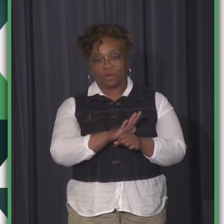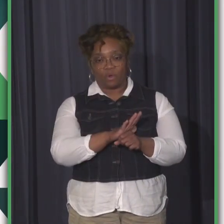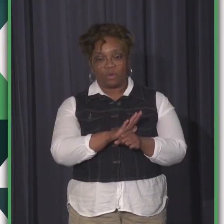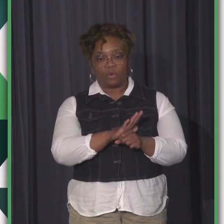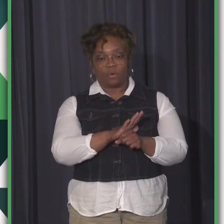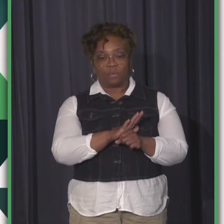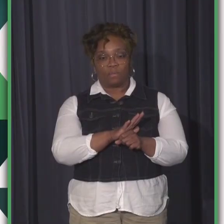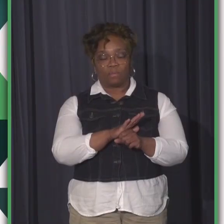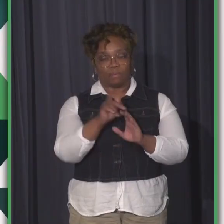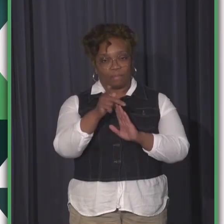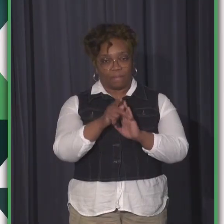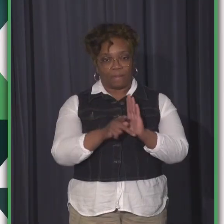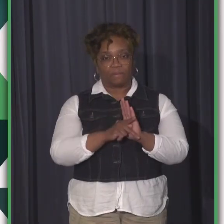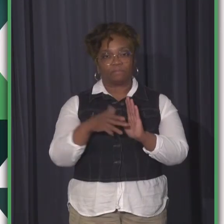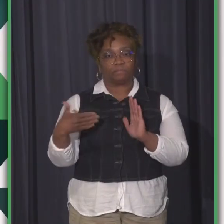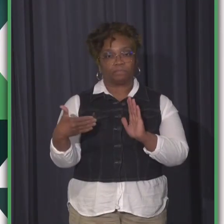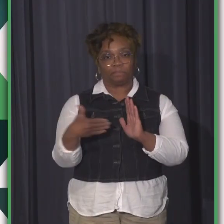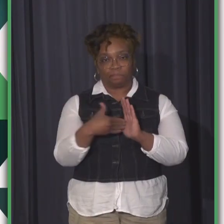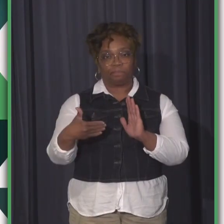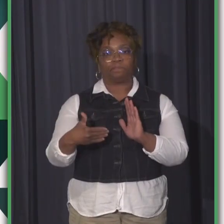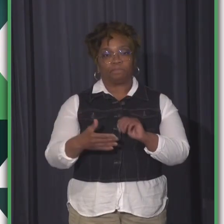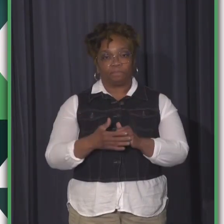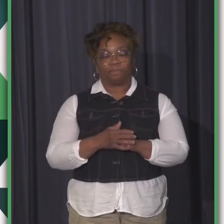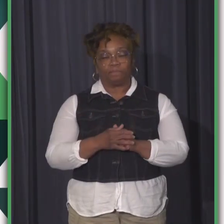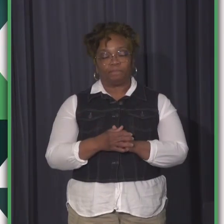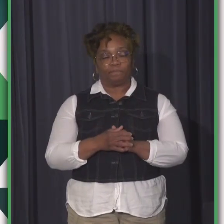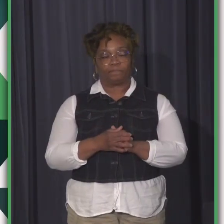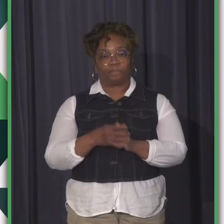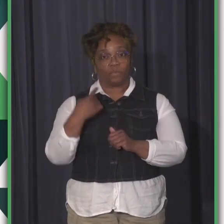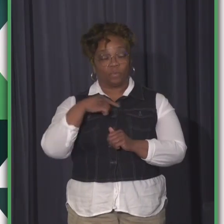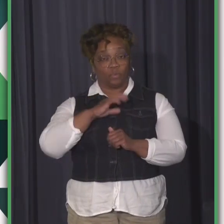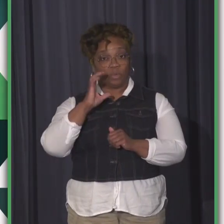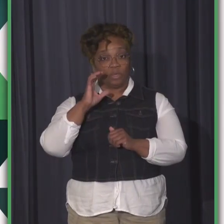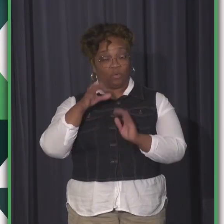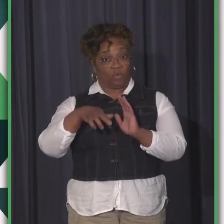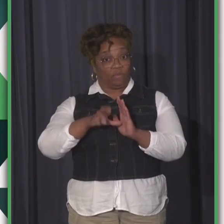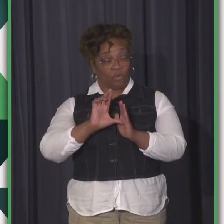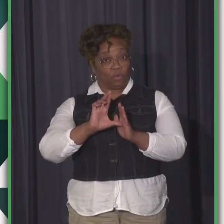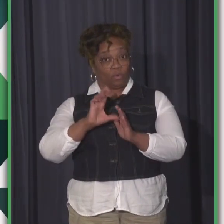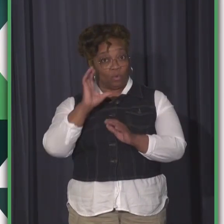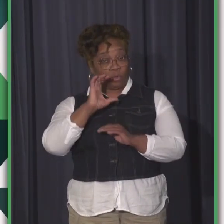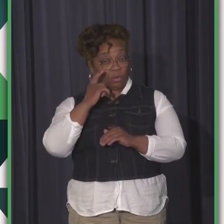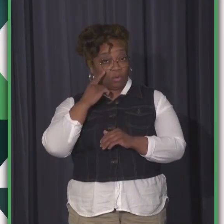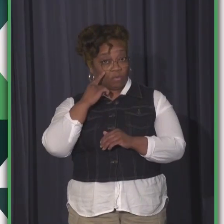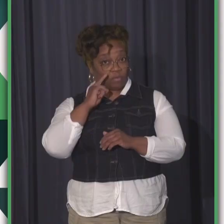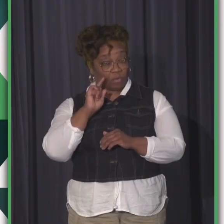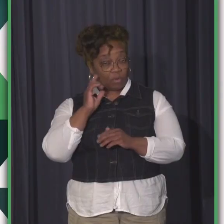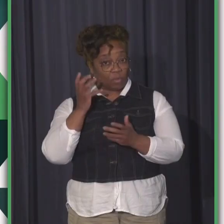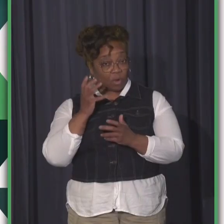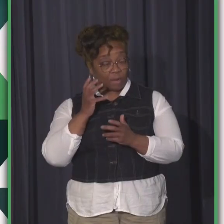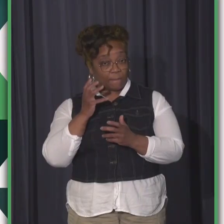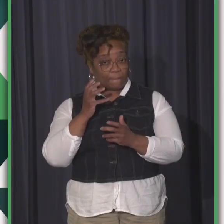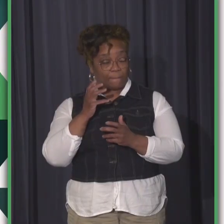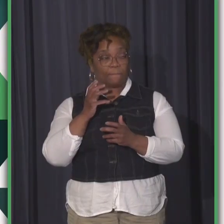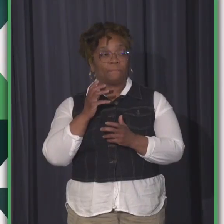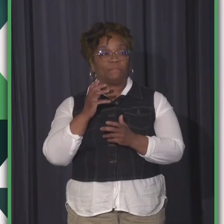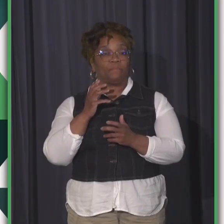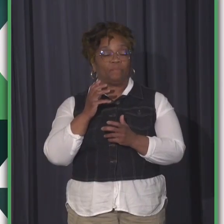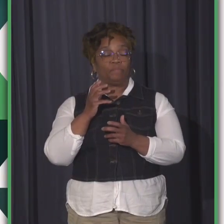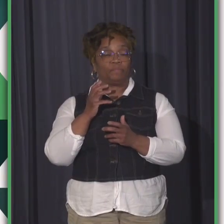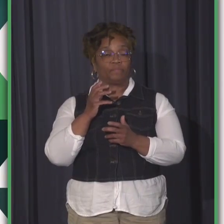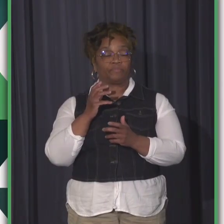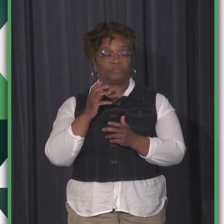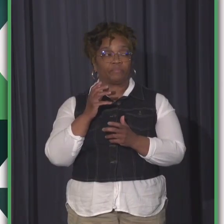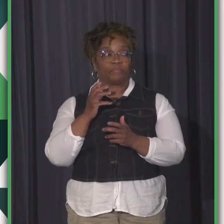was a policy violation. What we're looking for when we do these reviews, when the body-worn camera team is looking for,